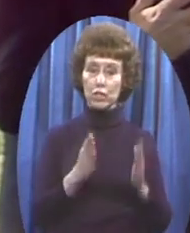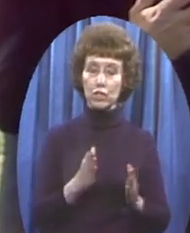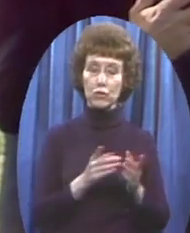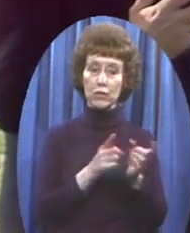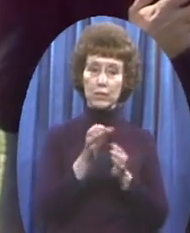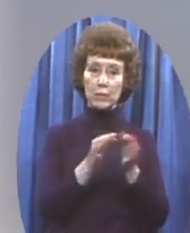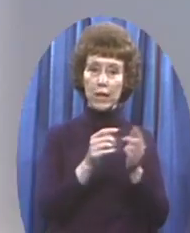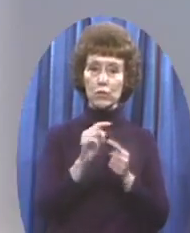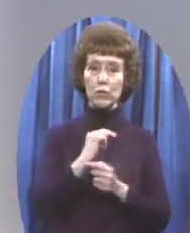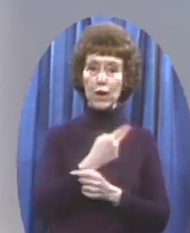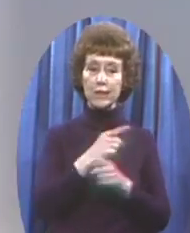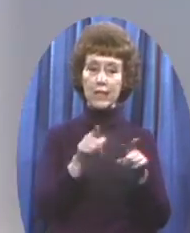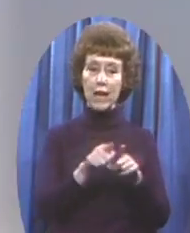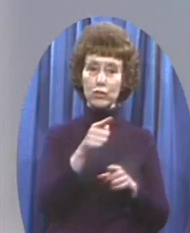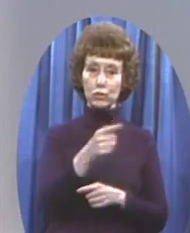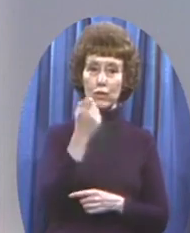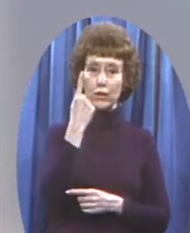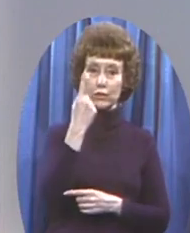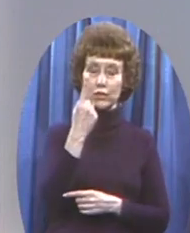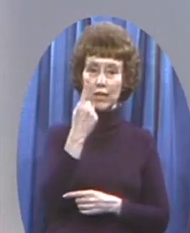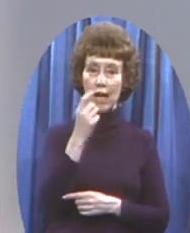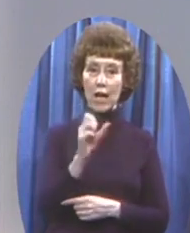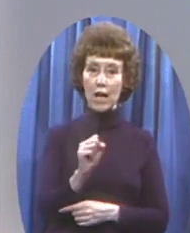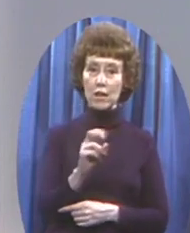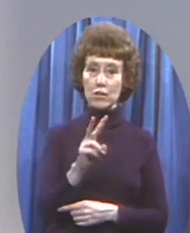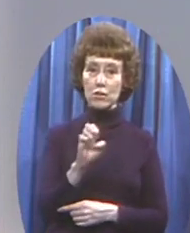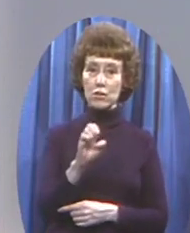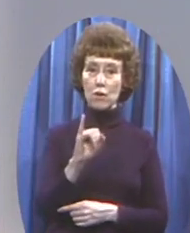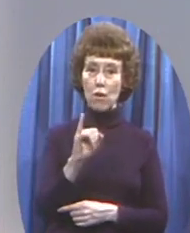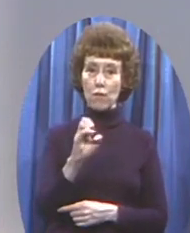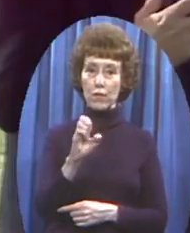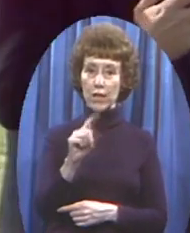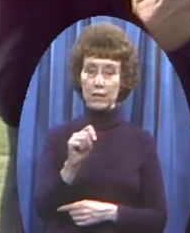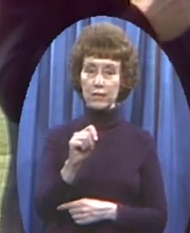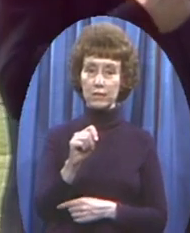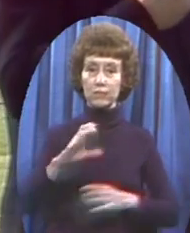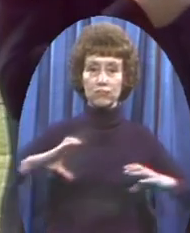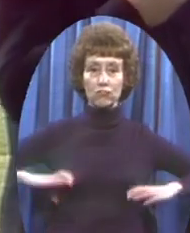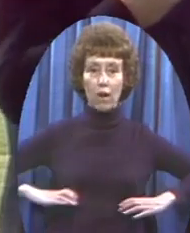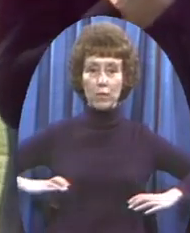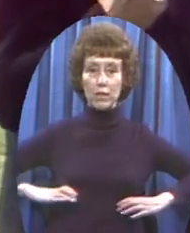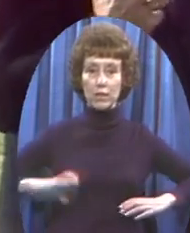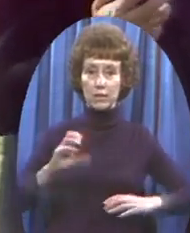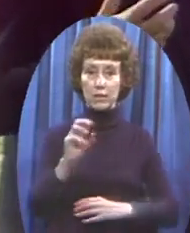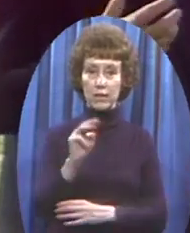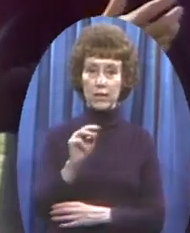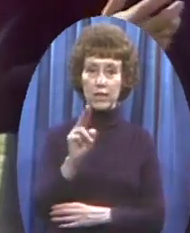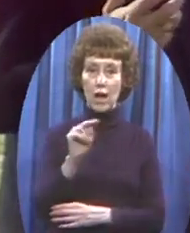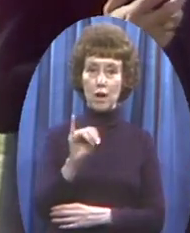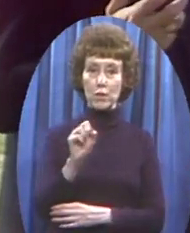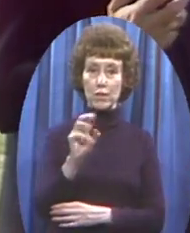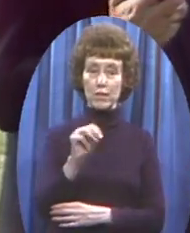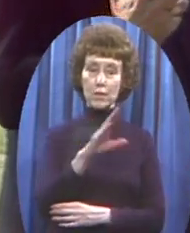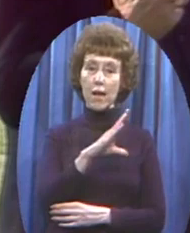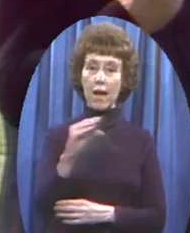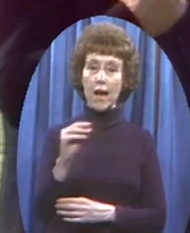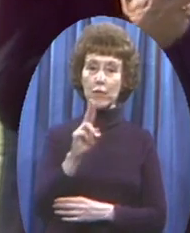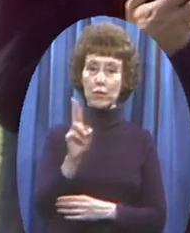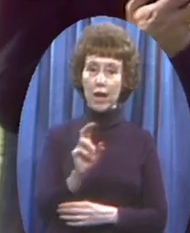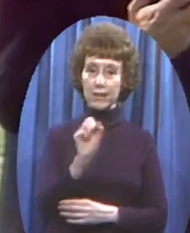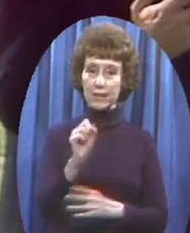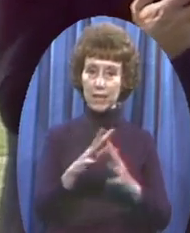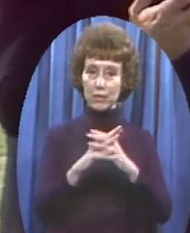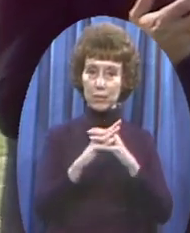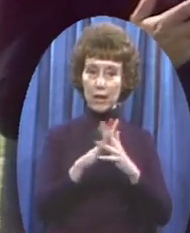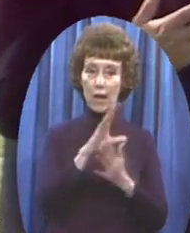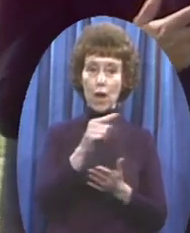it, Soviet communism, world communism, and the United States of America and what we